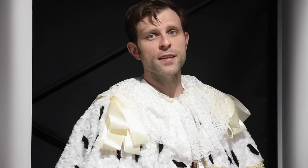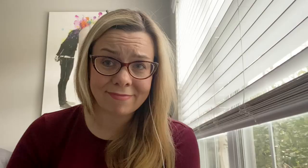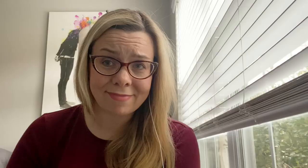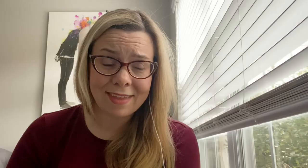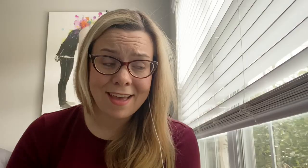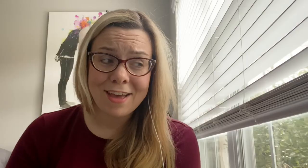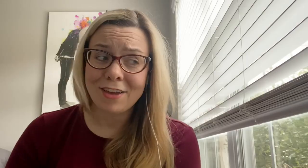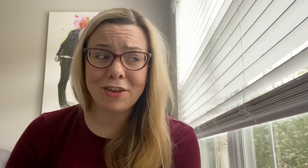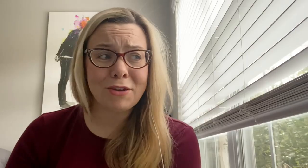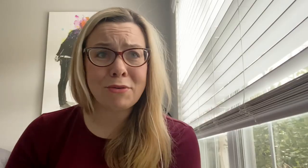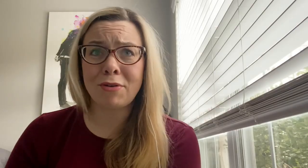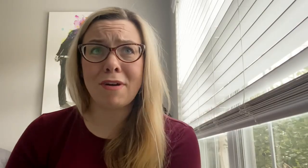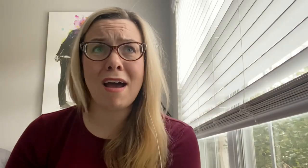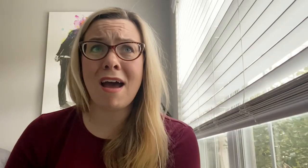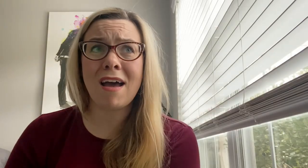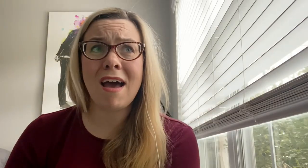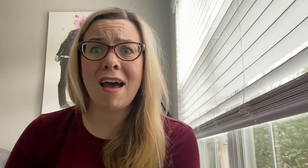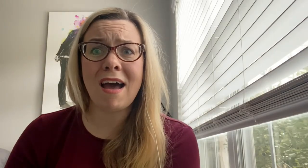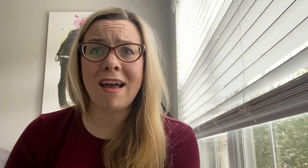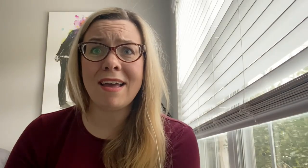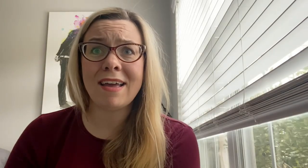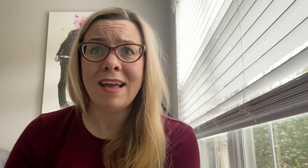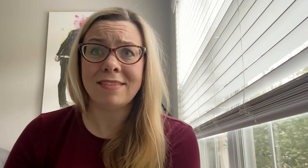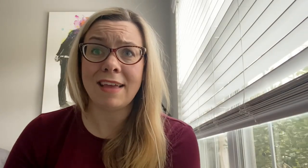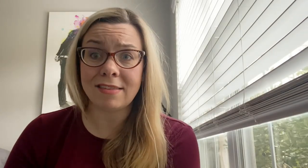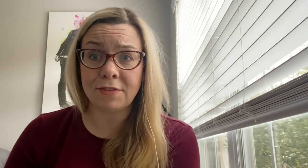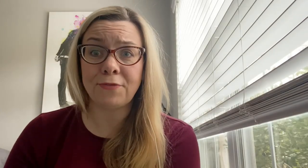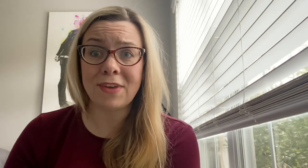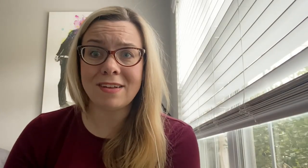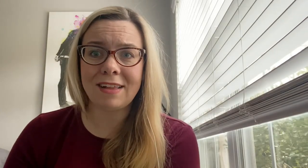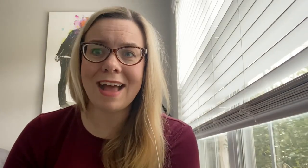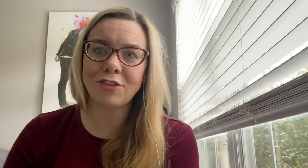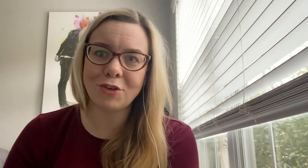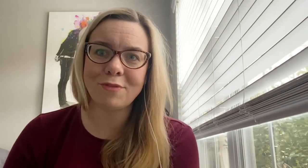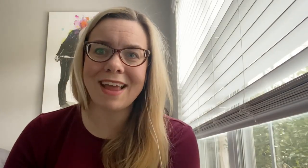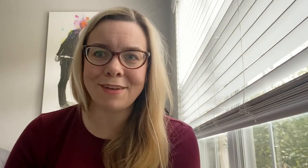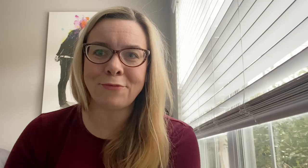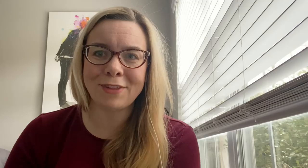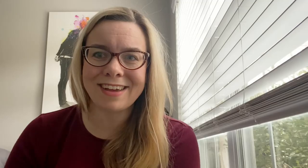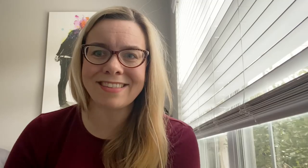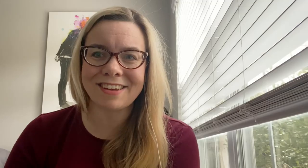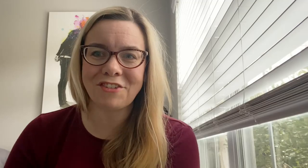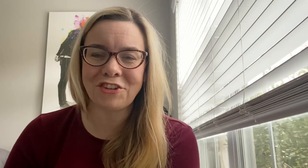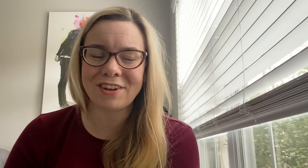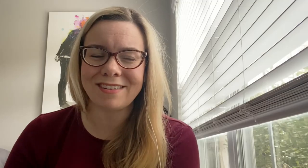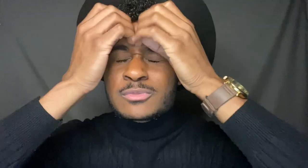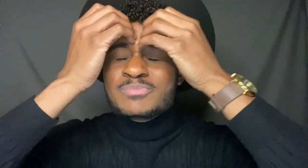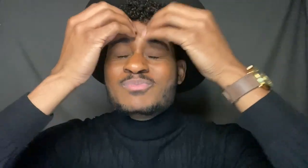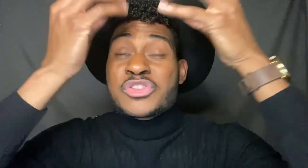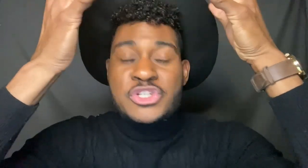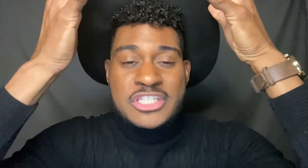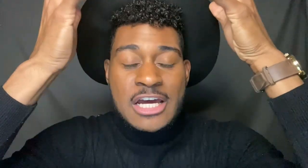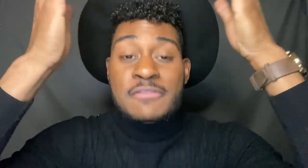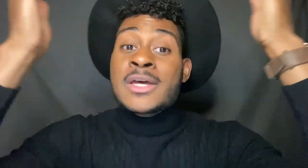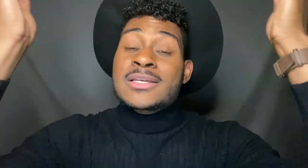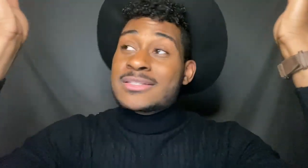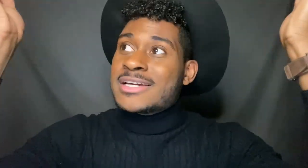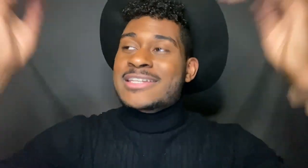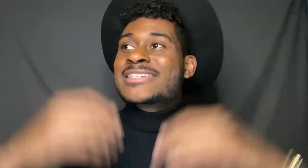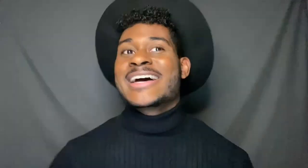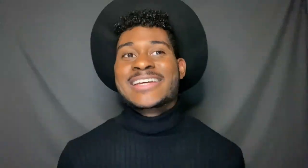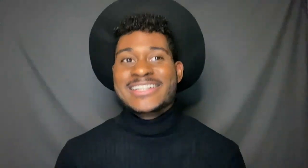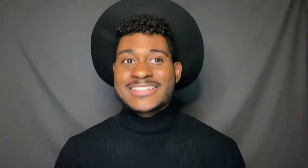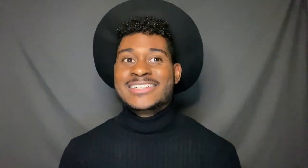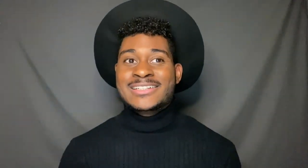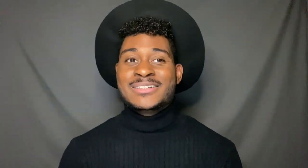away. You cry, days to fill as you Netflix and chill. With yourself